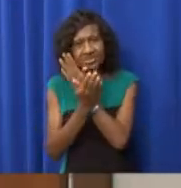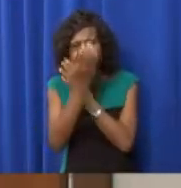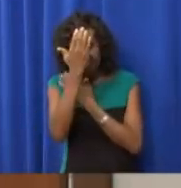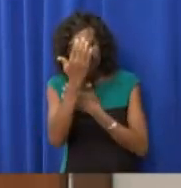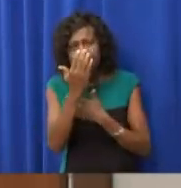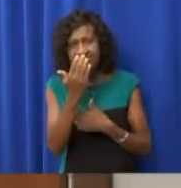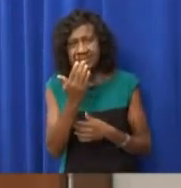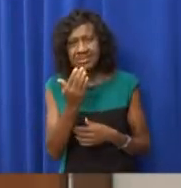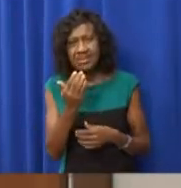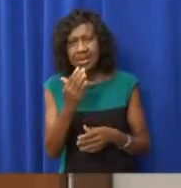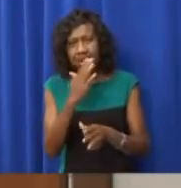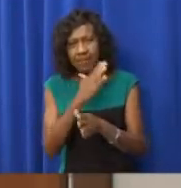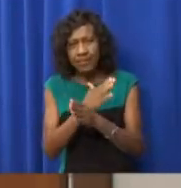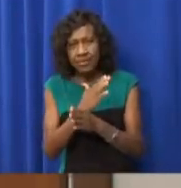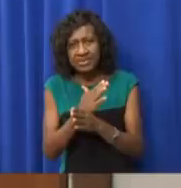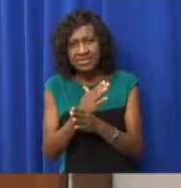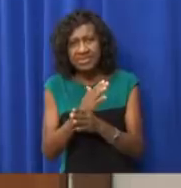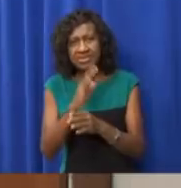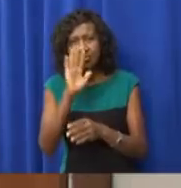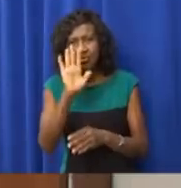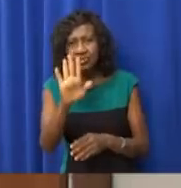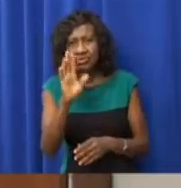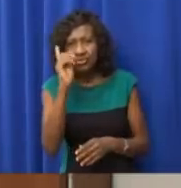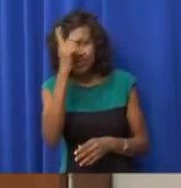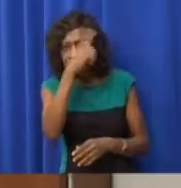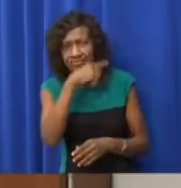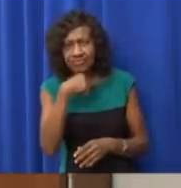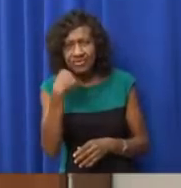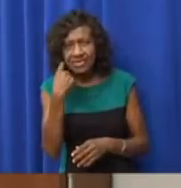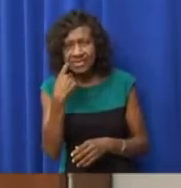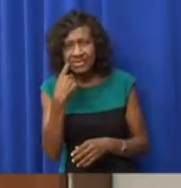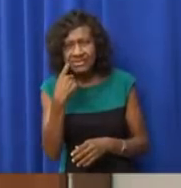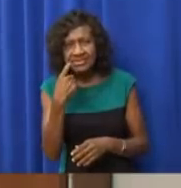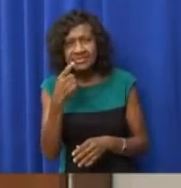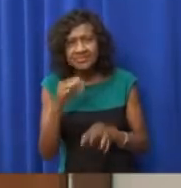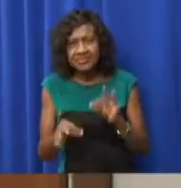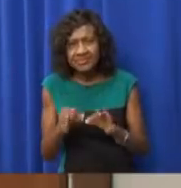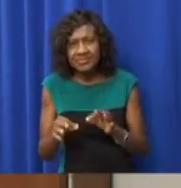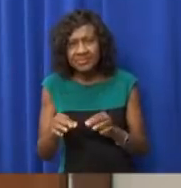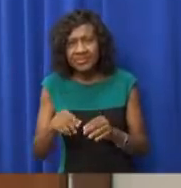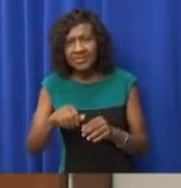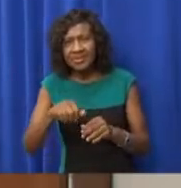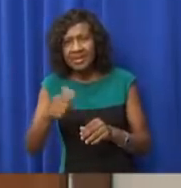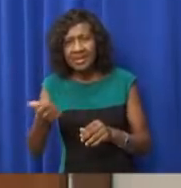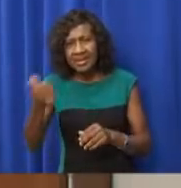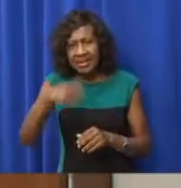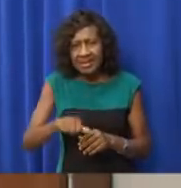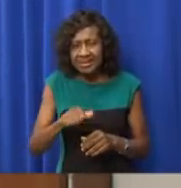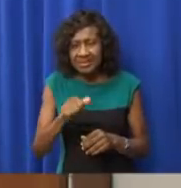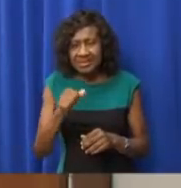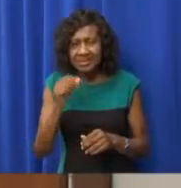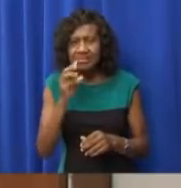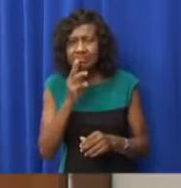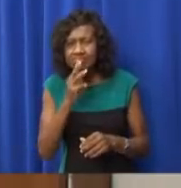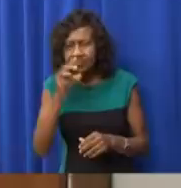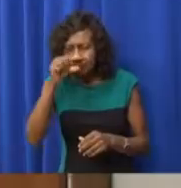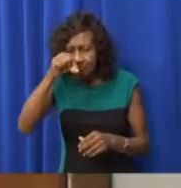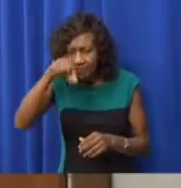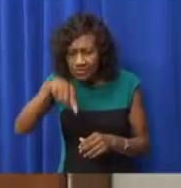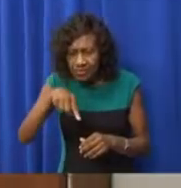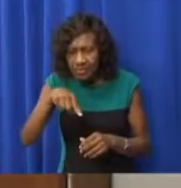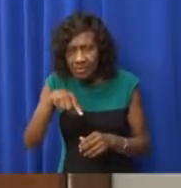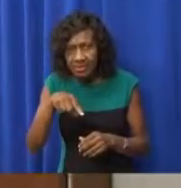form of protection for your face related to any droplet or sprays type spillage, and they